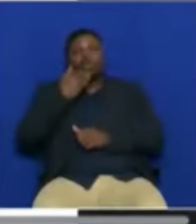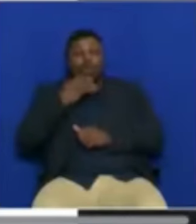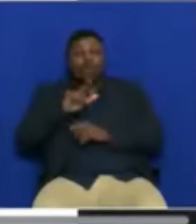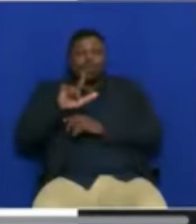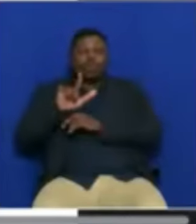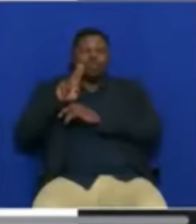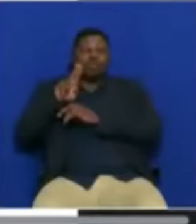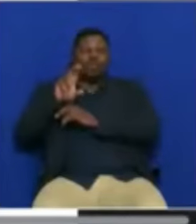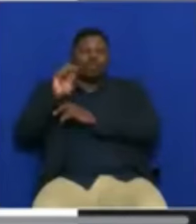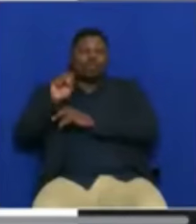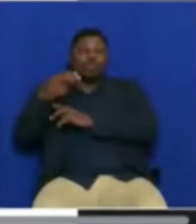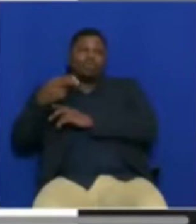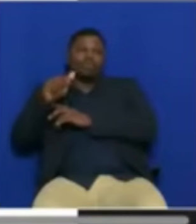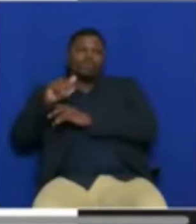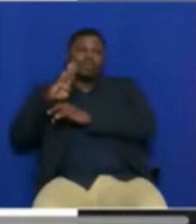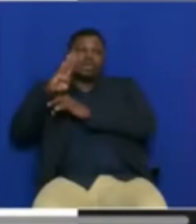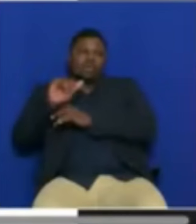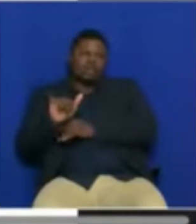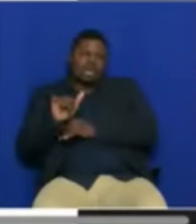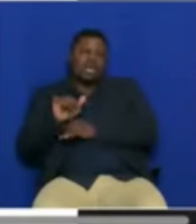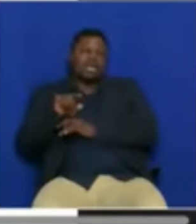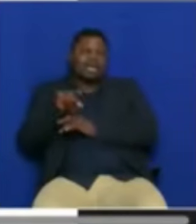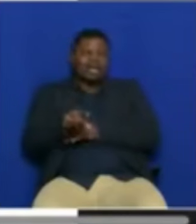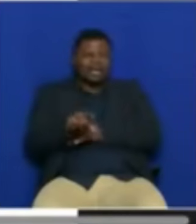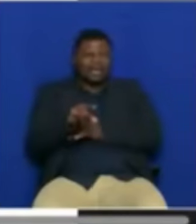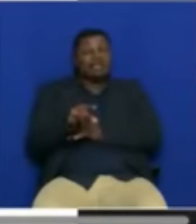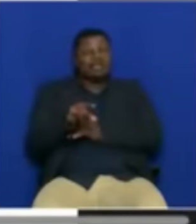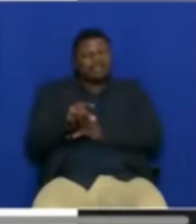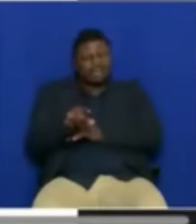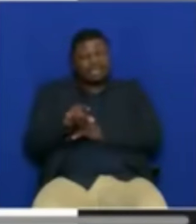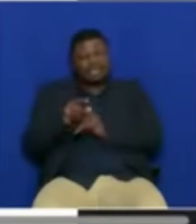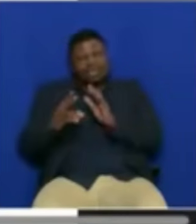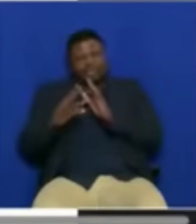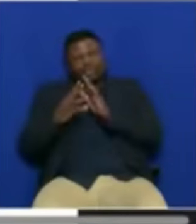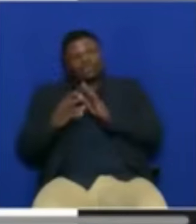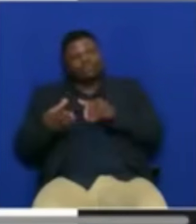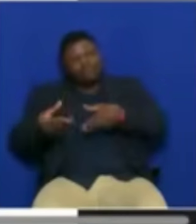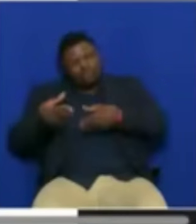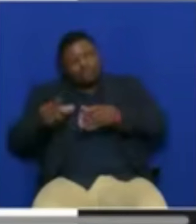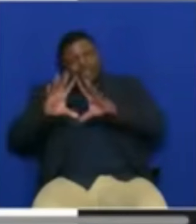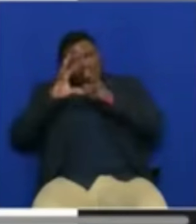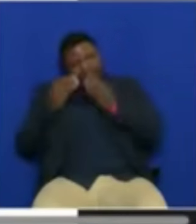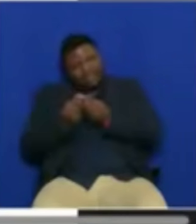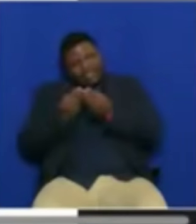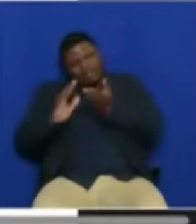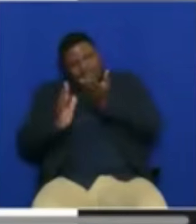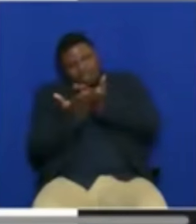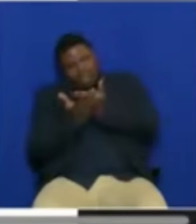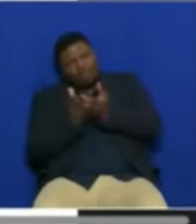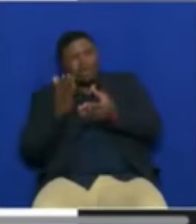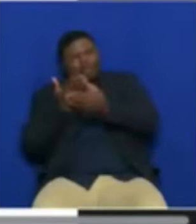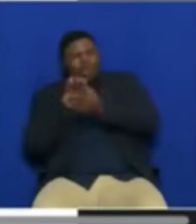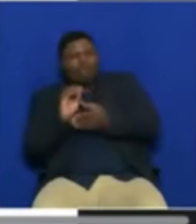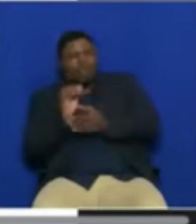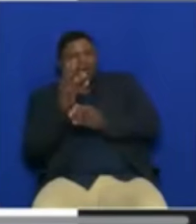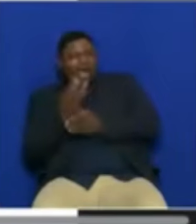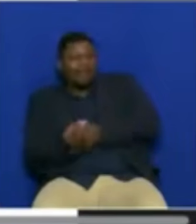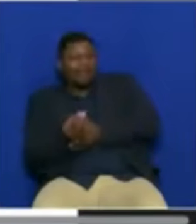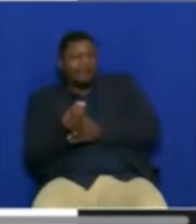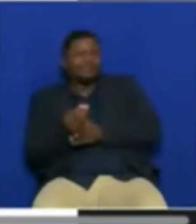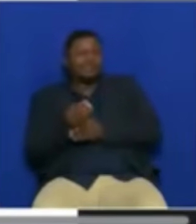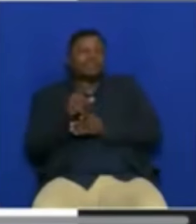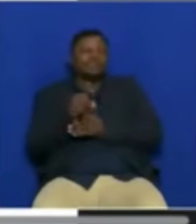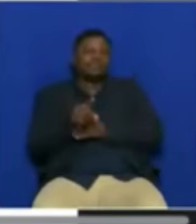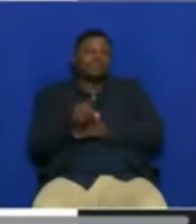28 with his documents in his docket. So it's one summons that utilize For all 7?